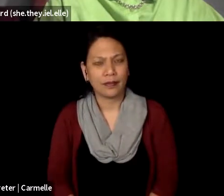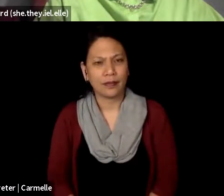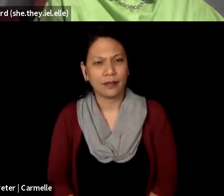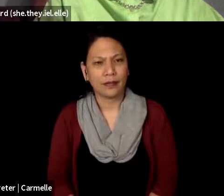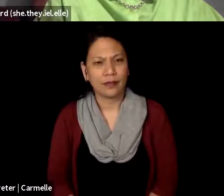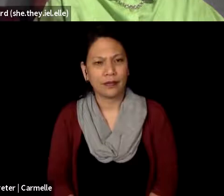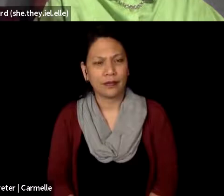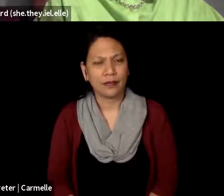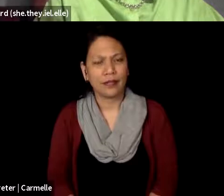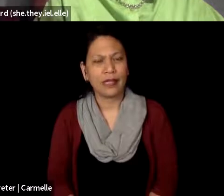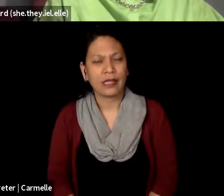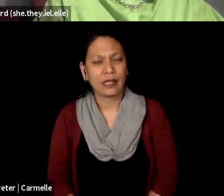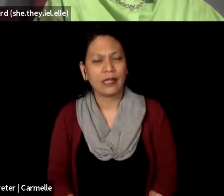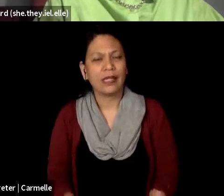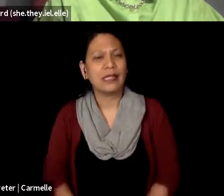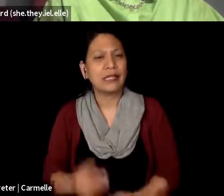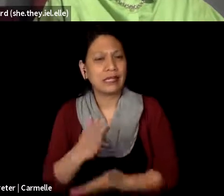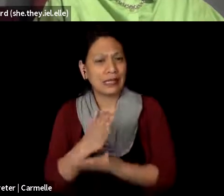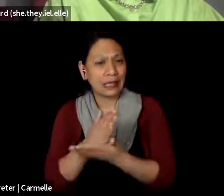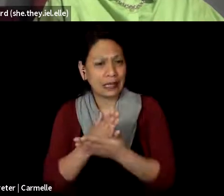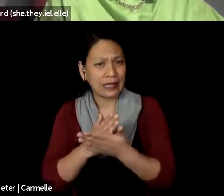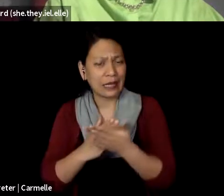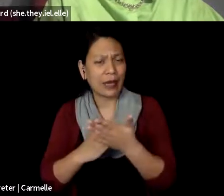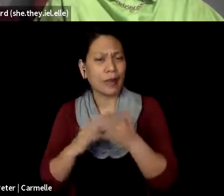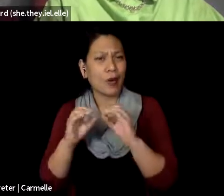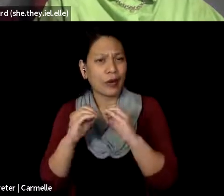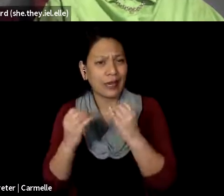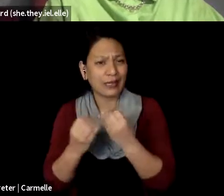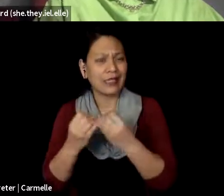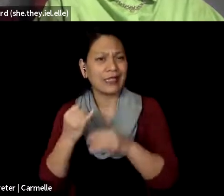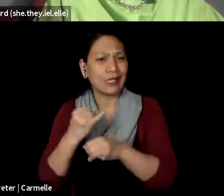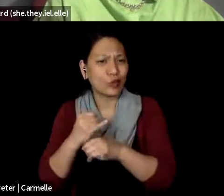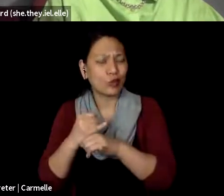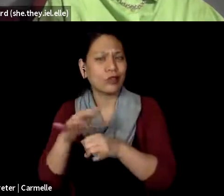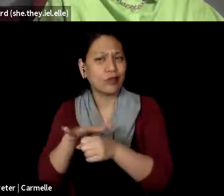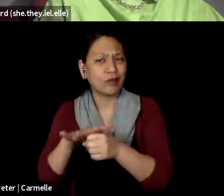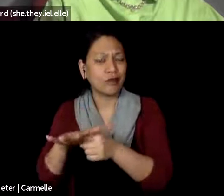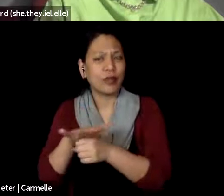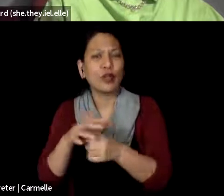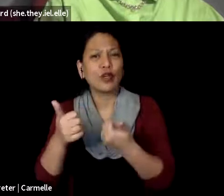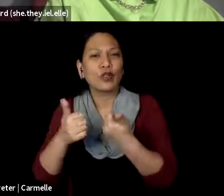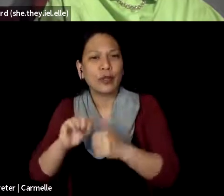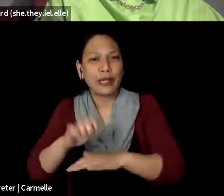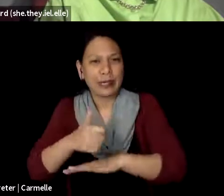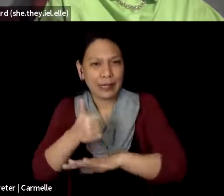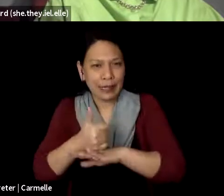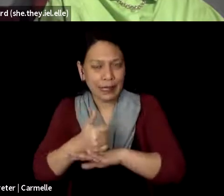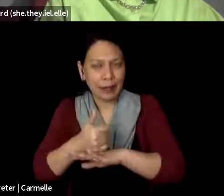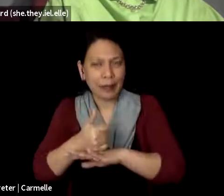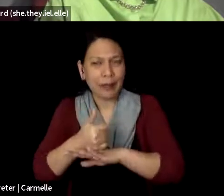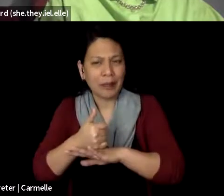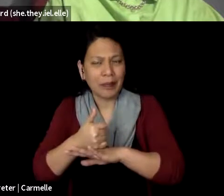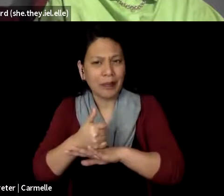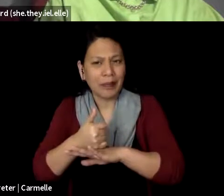there are institutions that are trying to make that space and that are giving